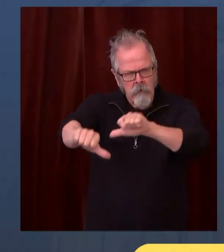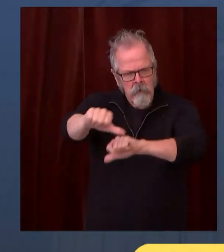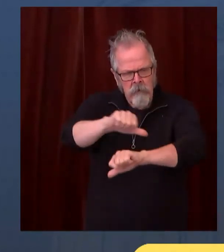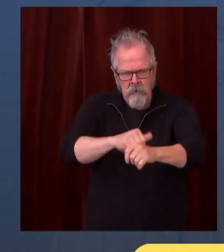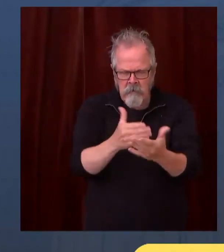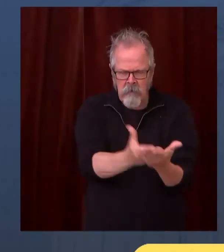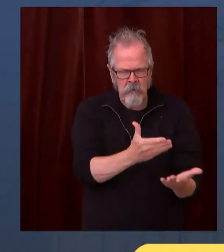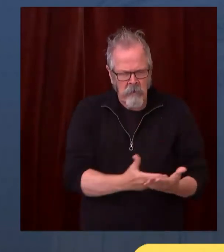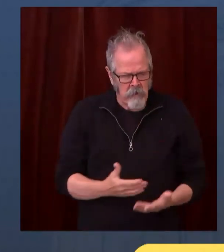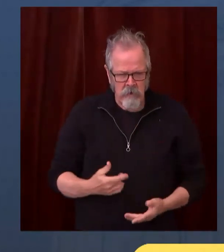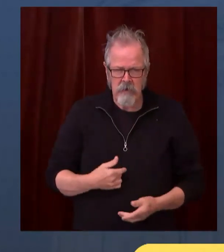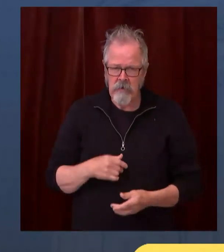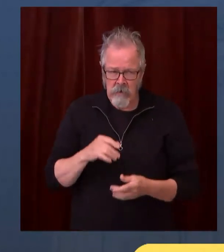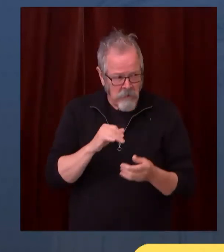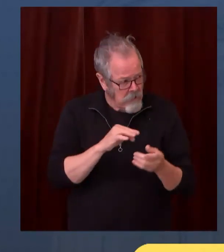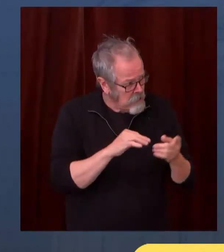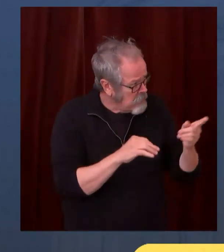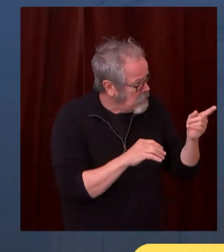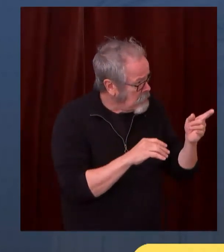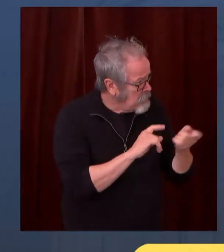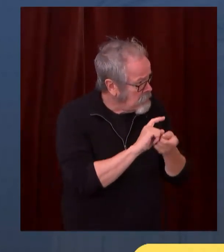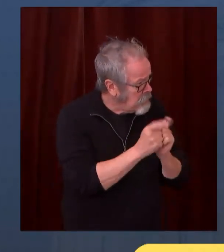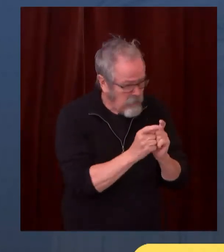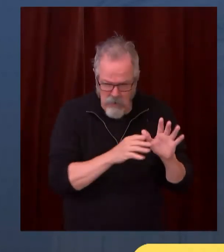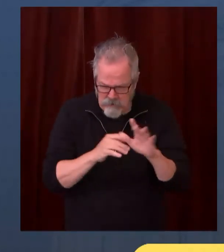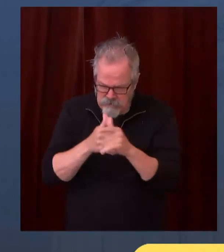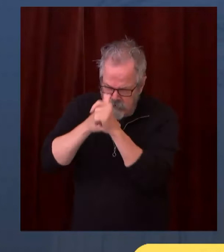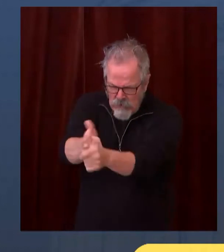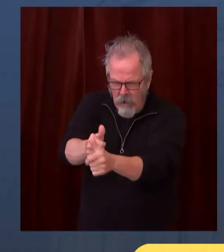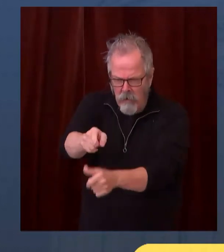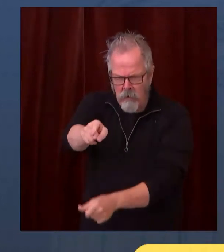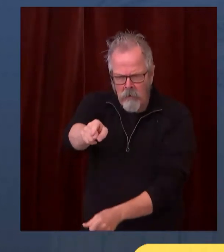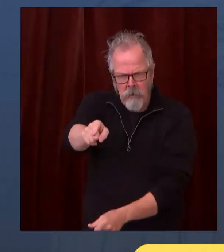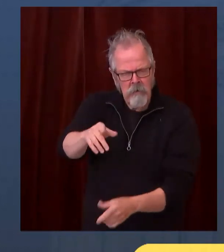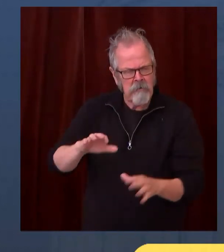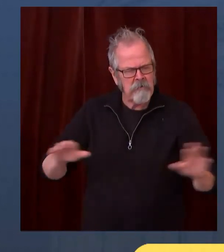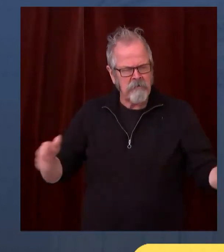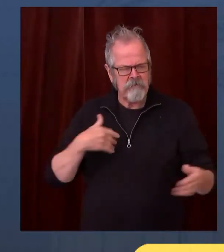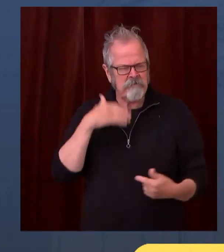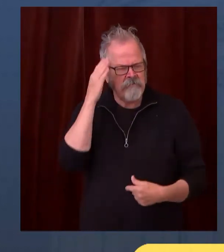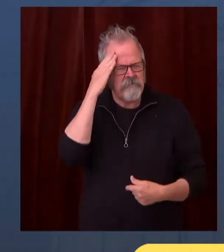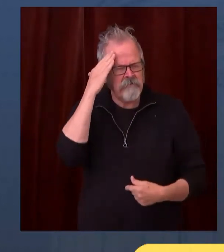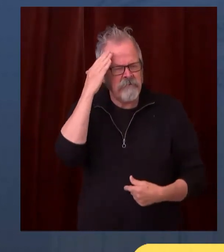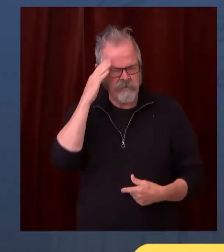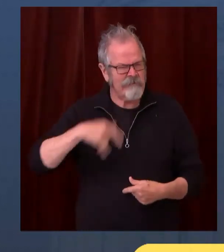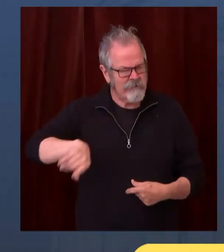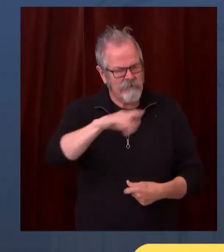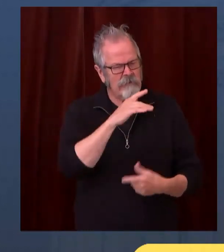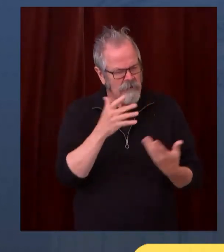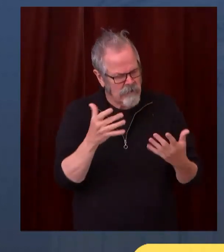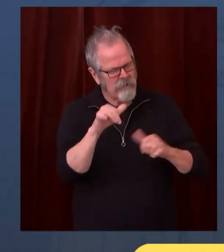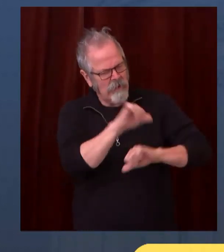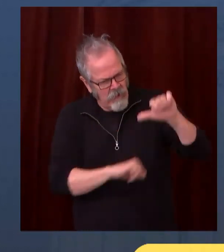pandemic. So we're having some relative success because of the kind of decisions we're making in the state of